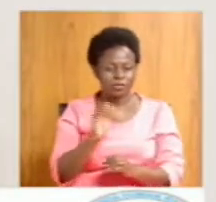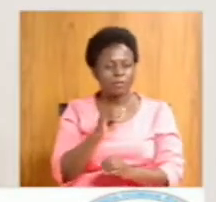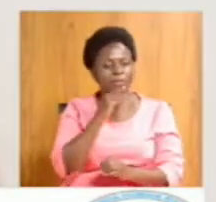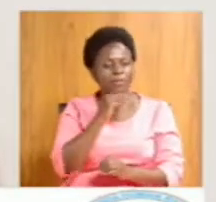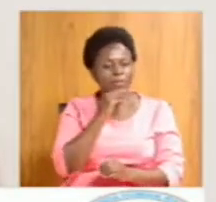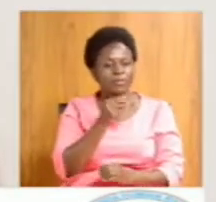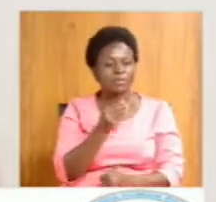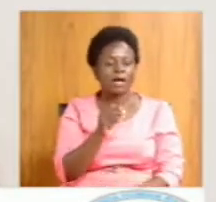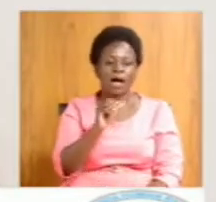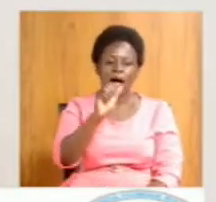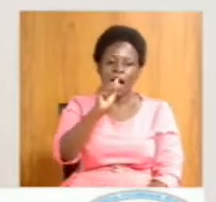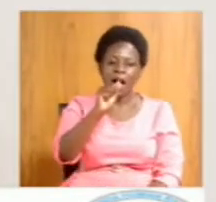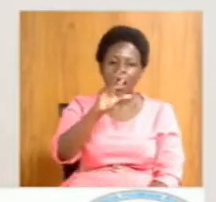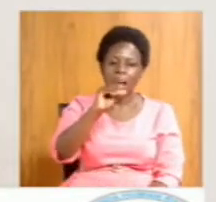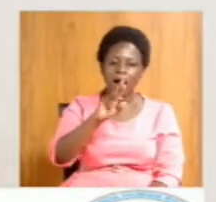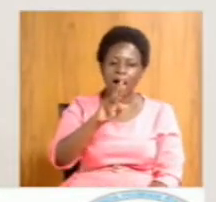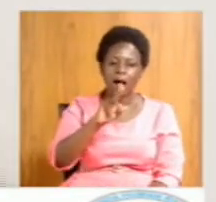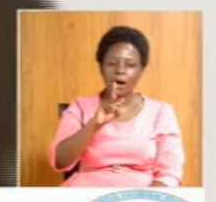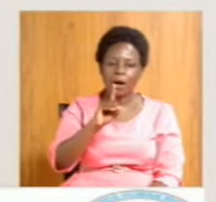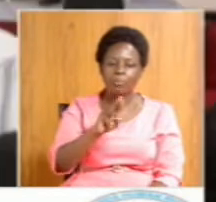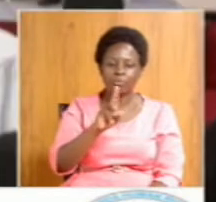Mr. Abdul Salam Waiswa.